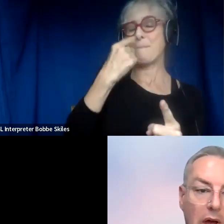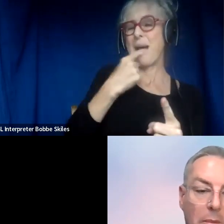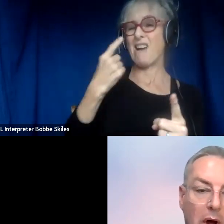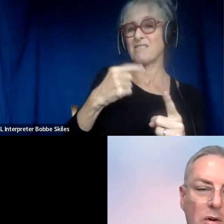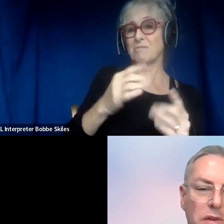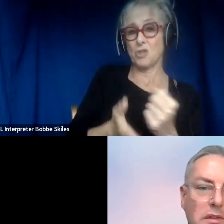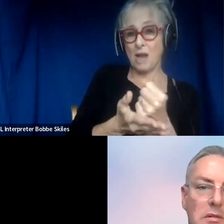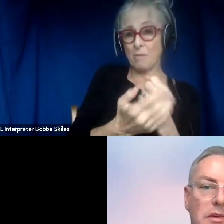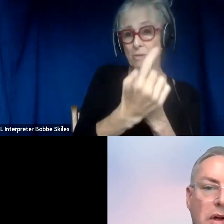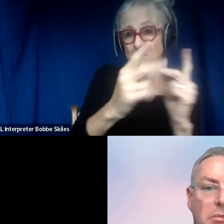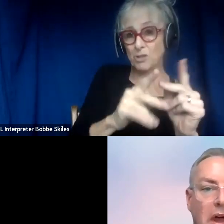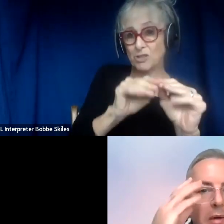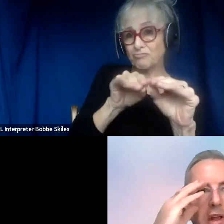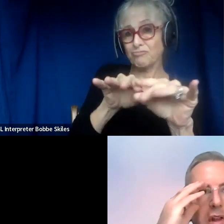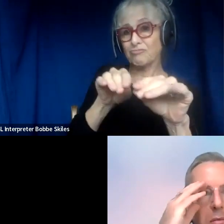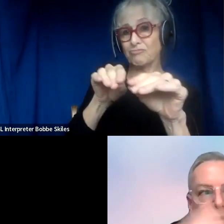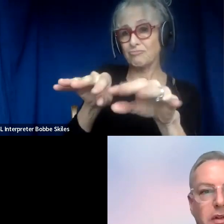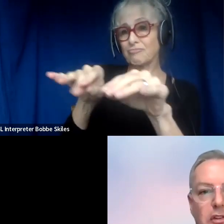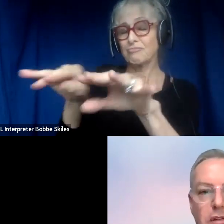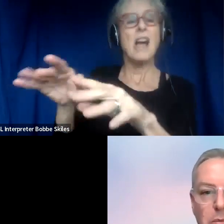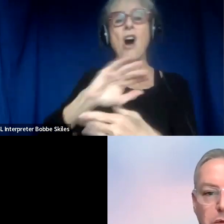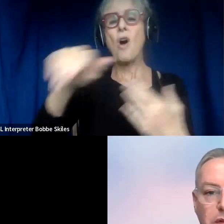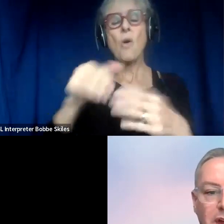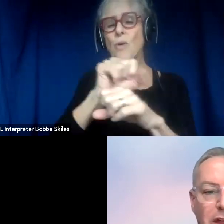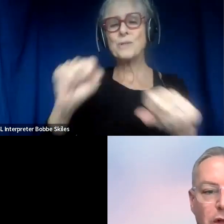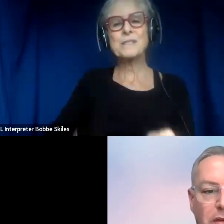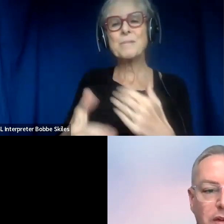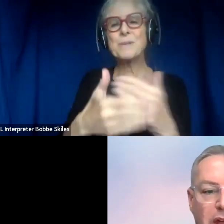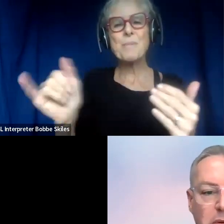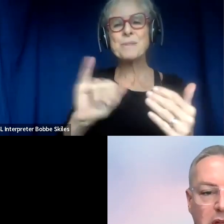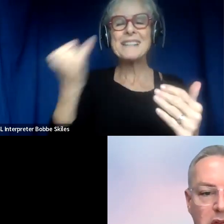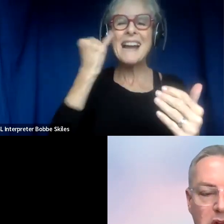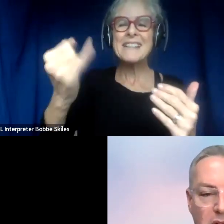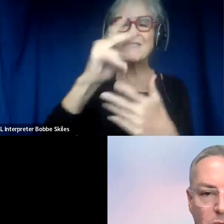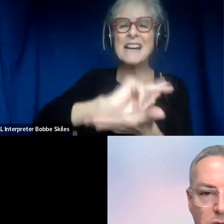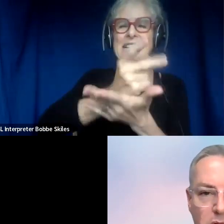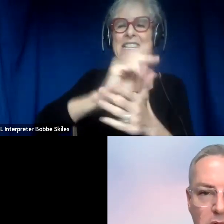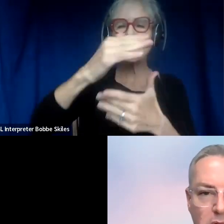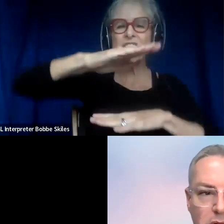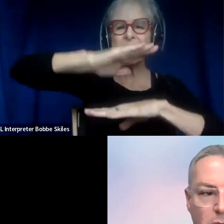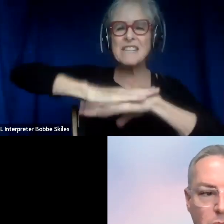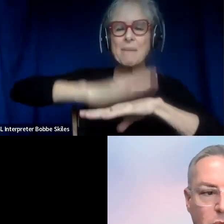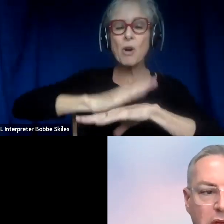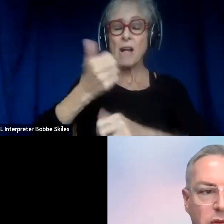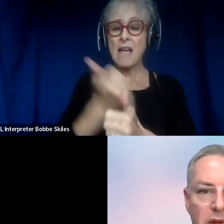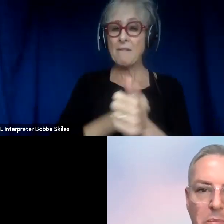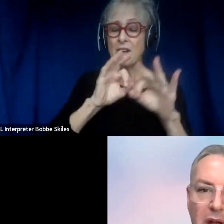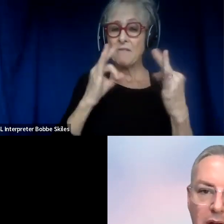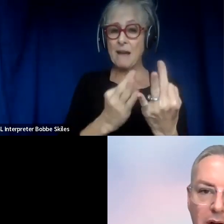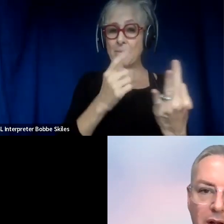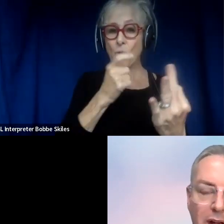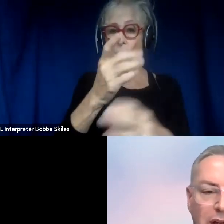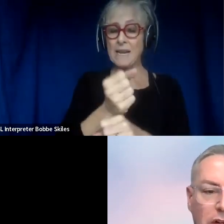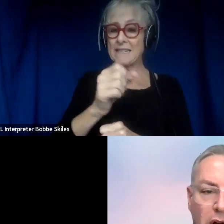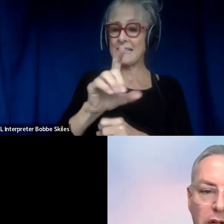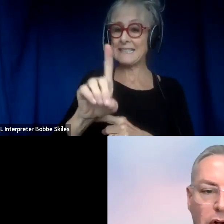somebody. Our whole system is created by, I want to give you the imagery of kitchen tables. You know, every family that gets a diagnosis in so many ways feels like a